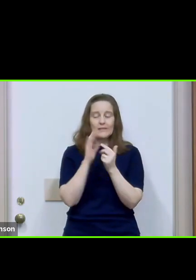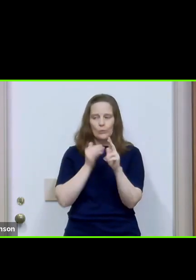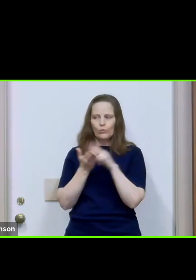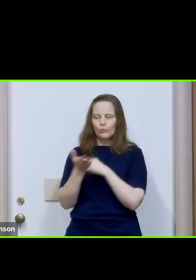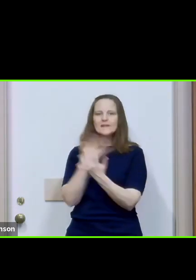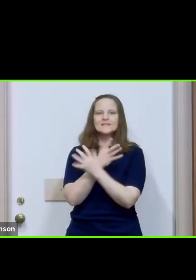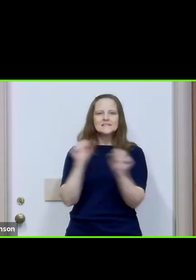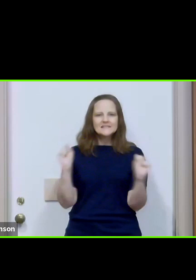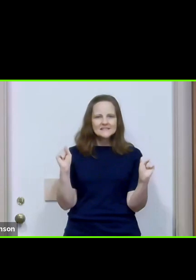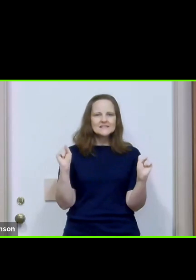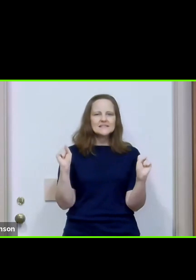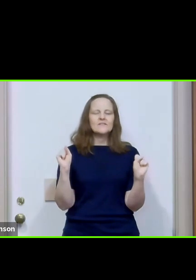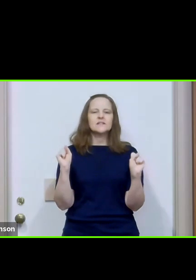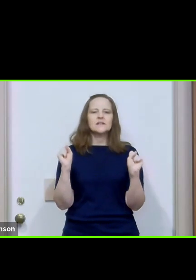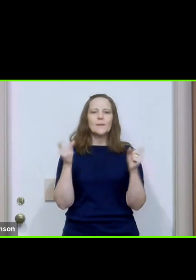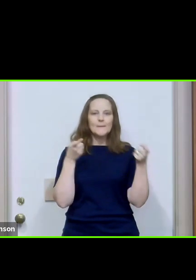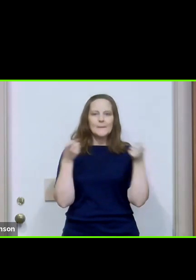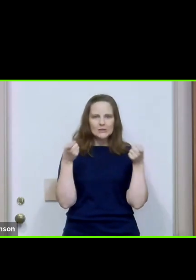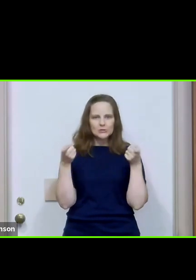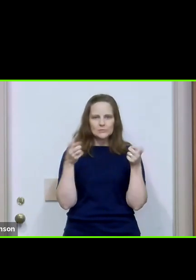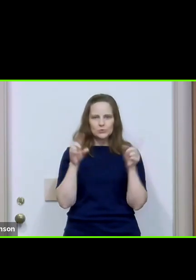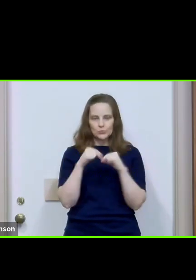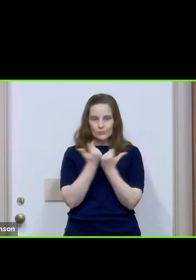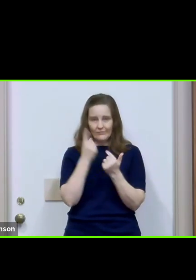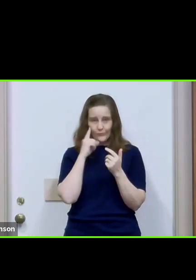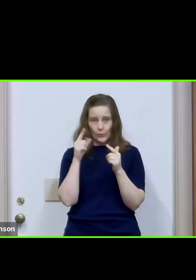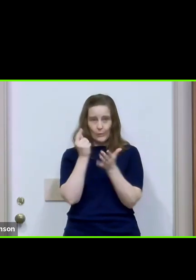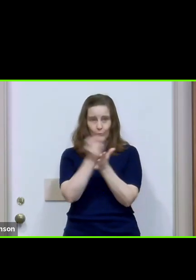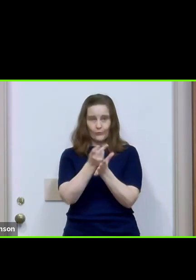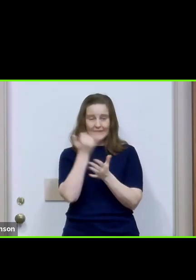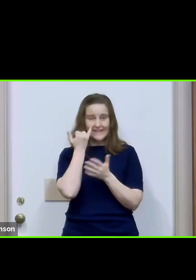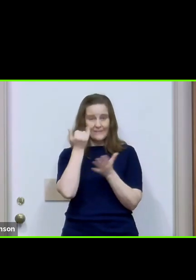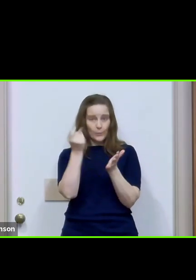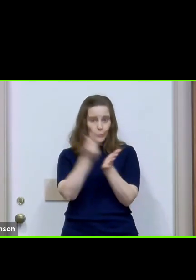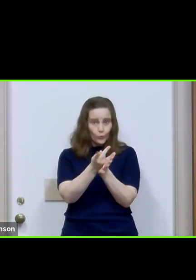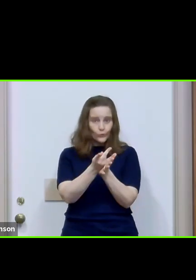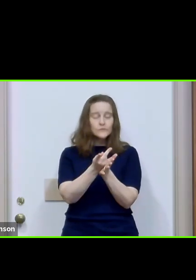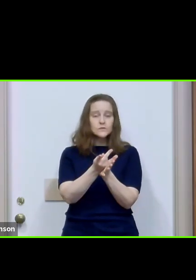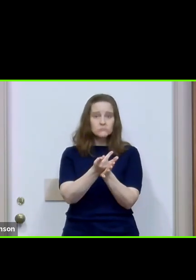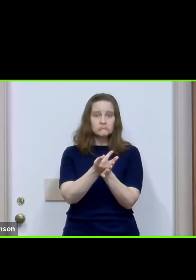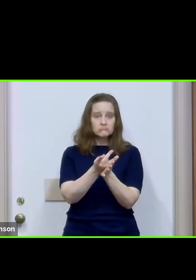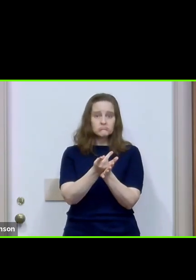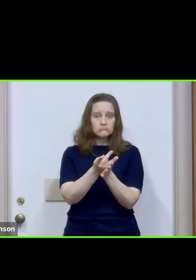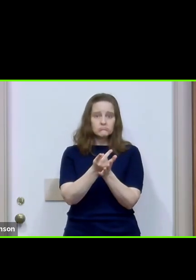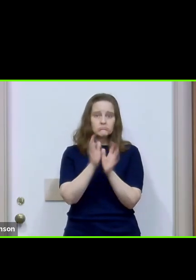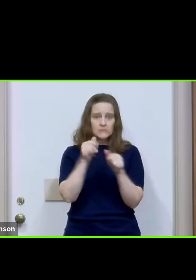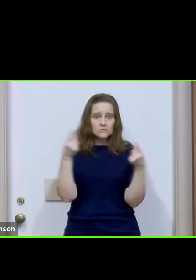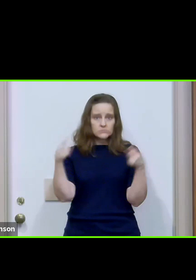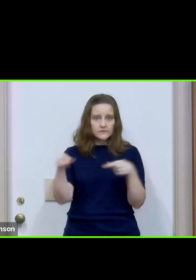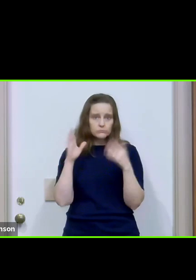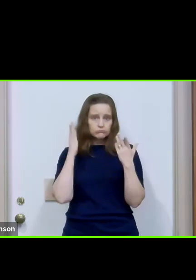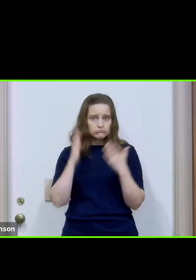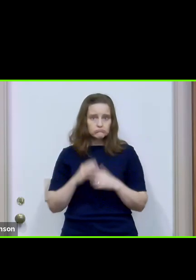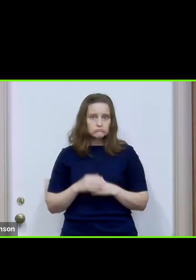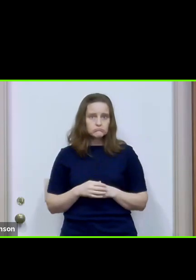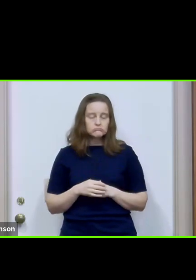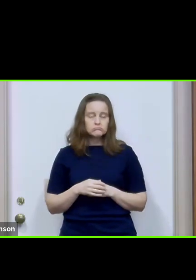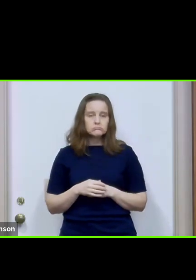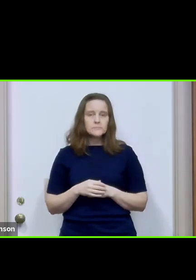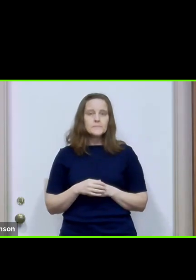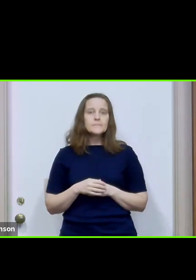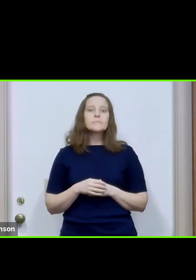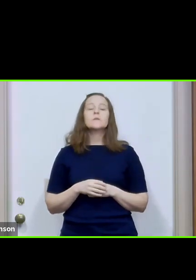and Incident Management Group for an approval. And if approved, then you can run your event. So we're really using a kind